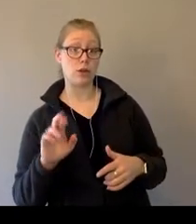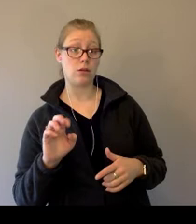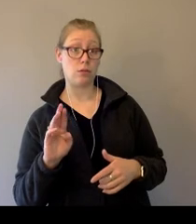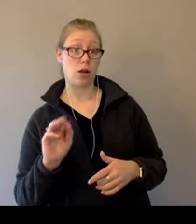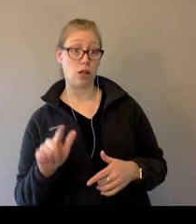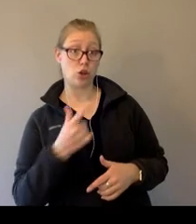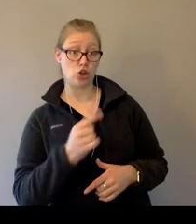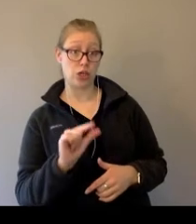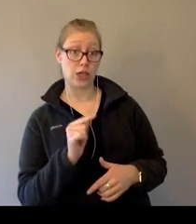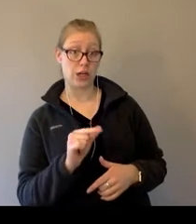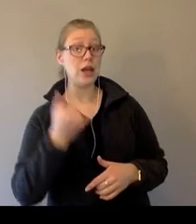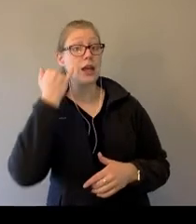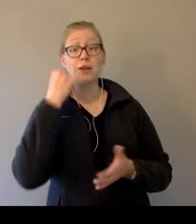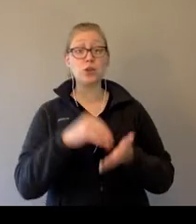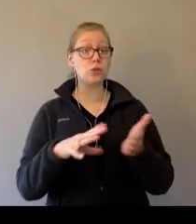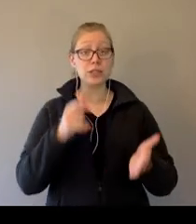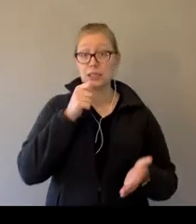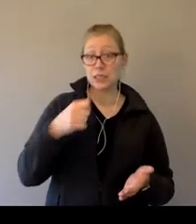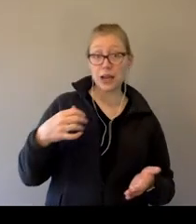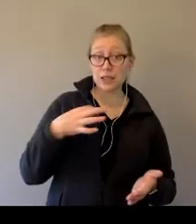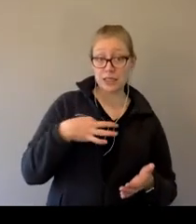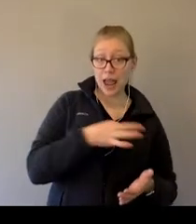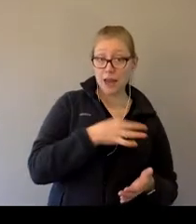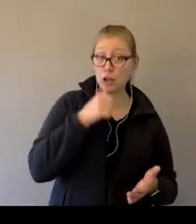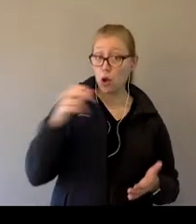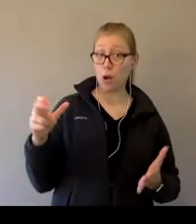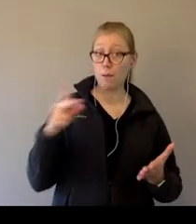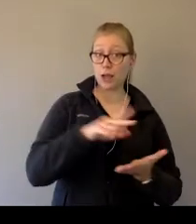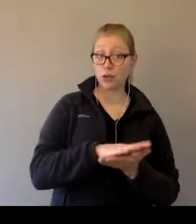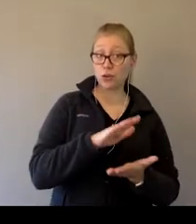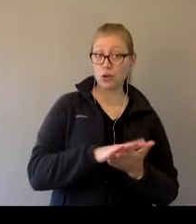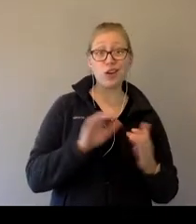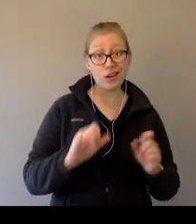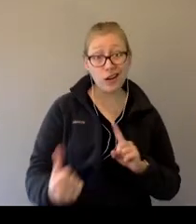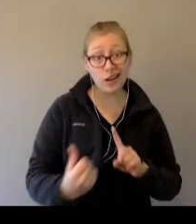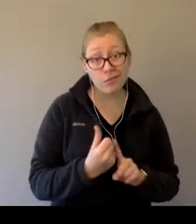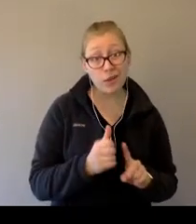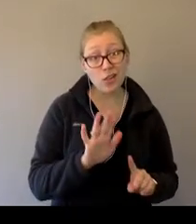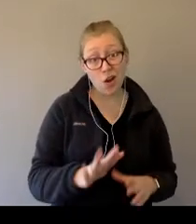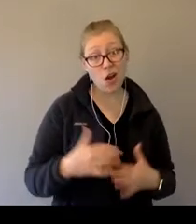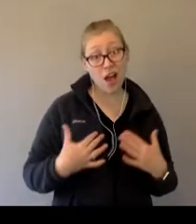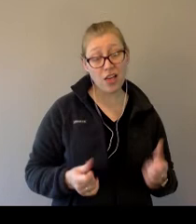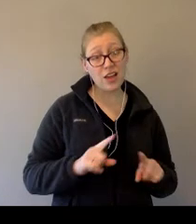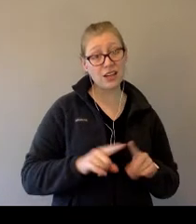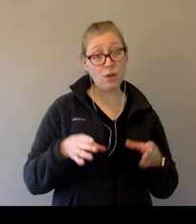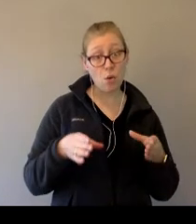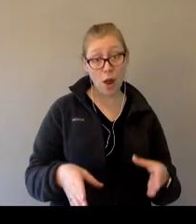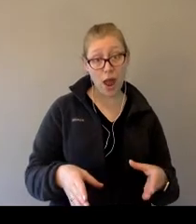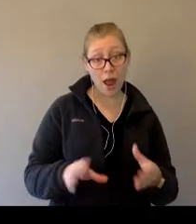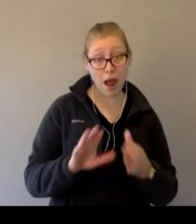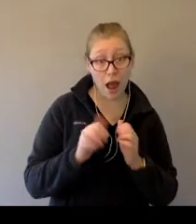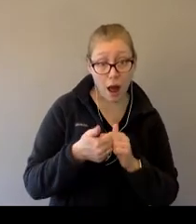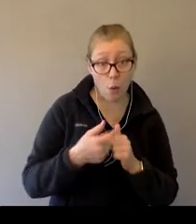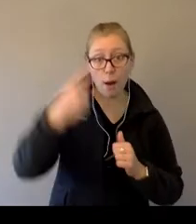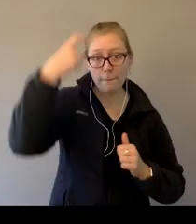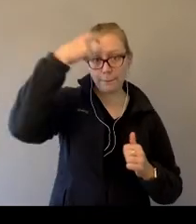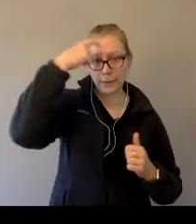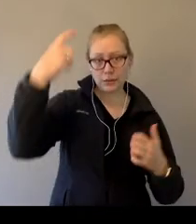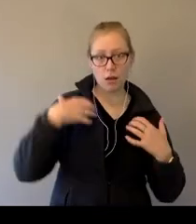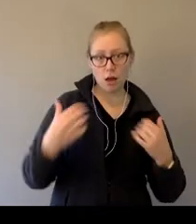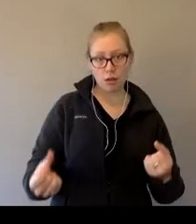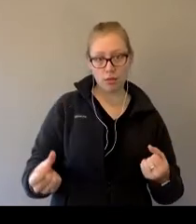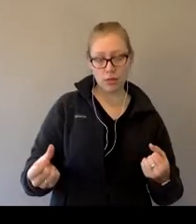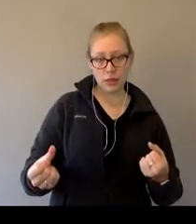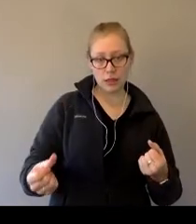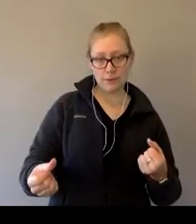it could impact their health in a different way, their mental health. So I've provided a counterclaim and a